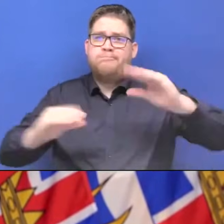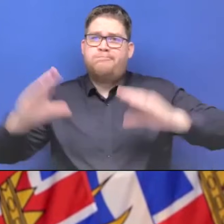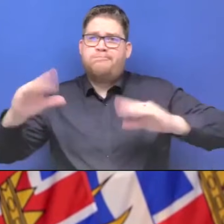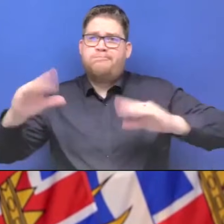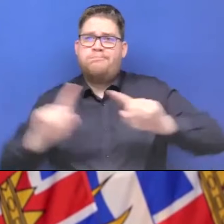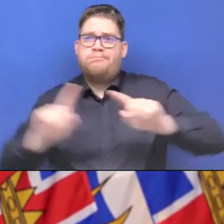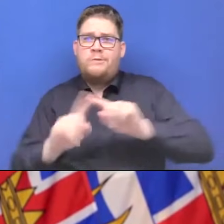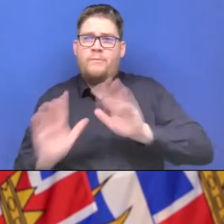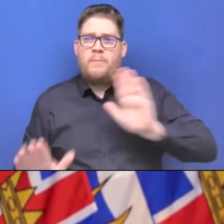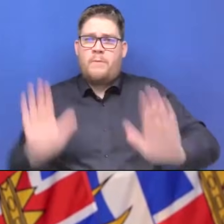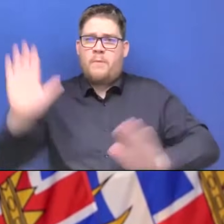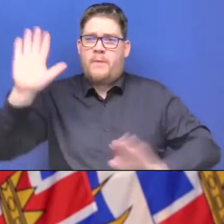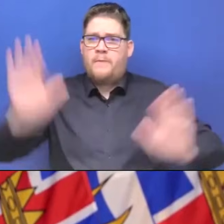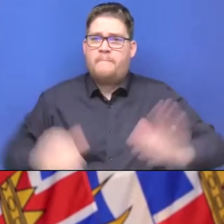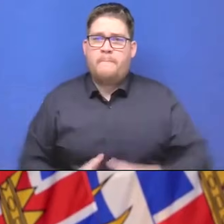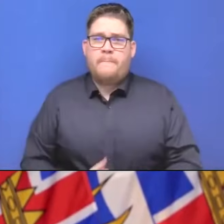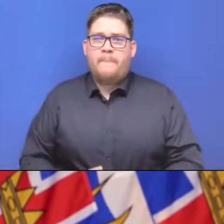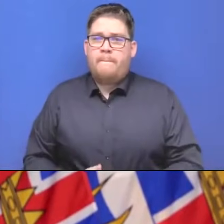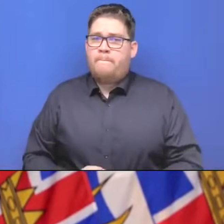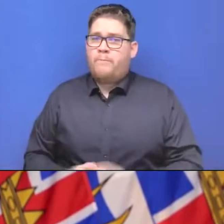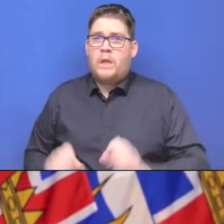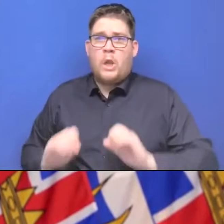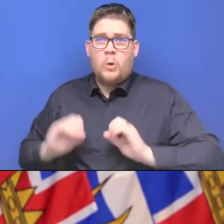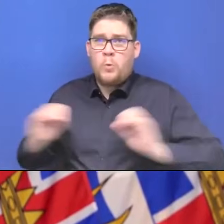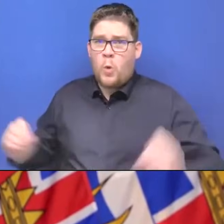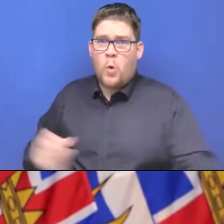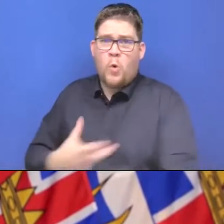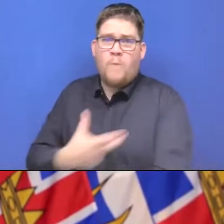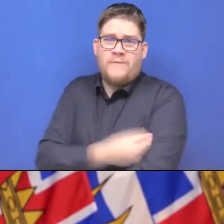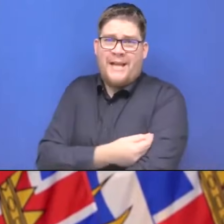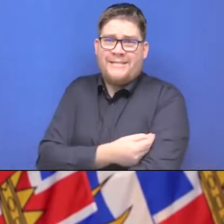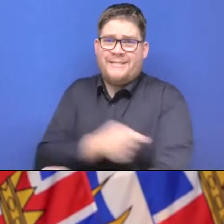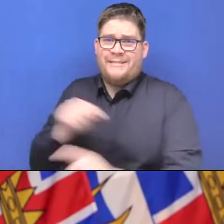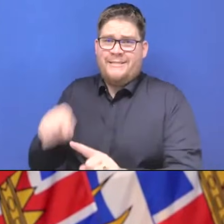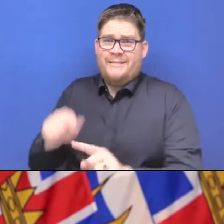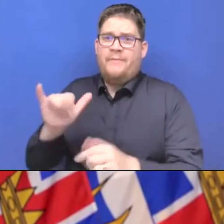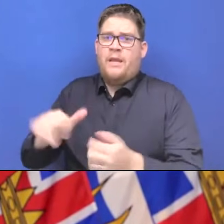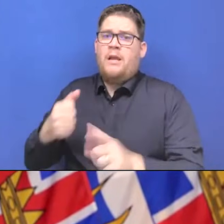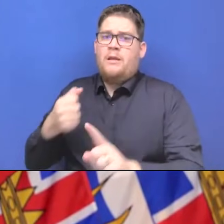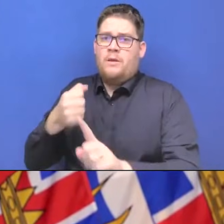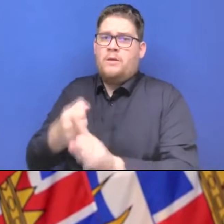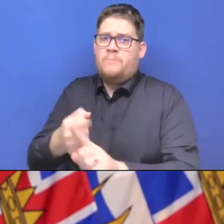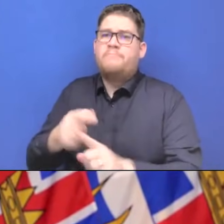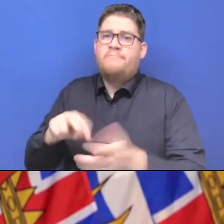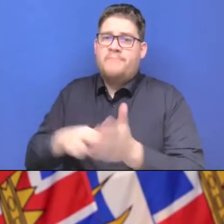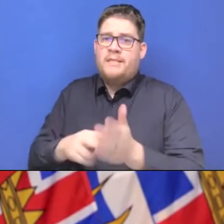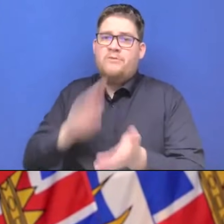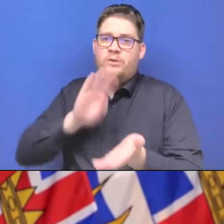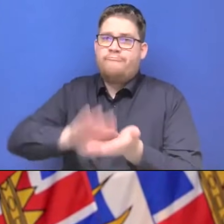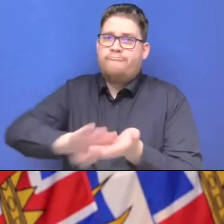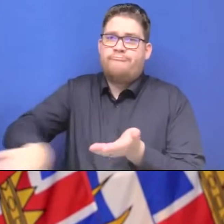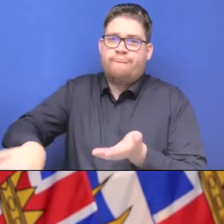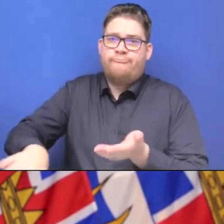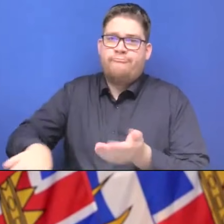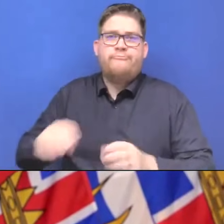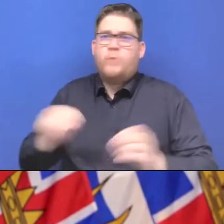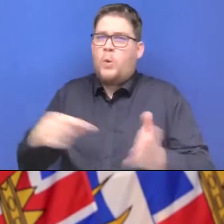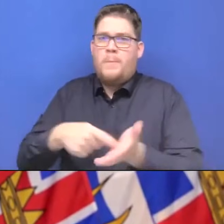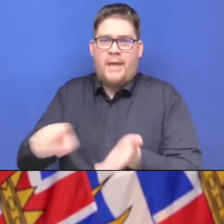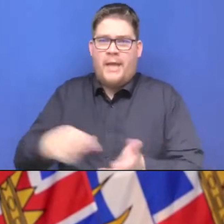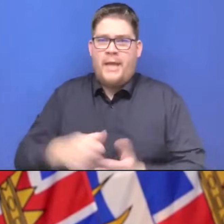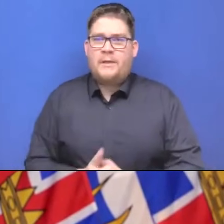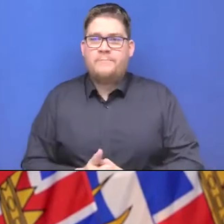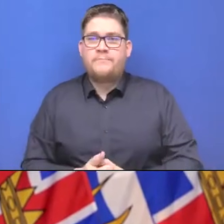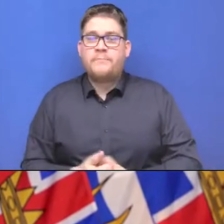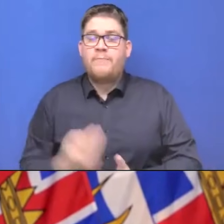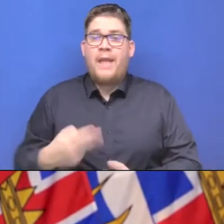most affected, because those are the individuals who will be on leave of absence without pay. The highest not vaccinated rate is in the Interior Health